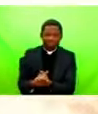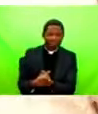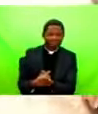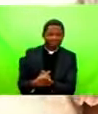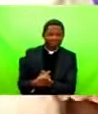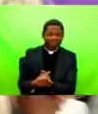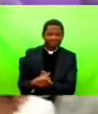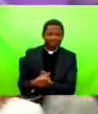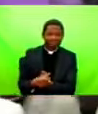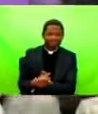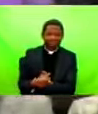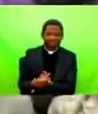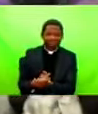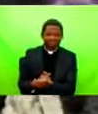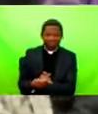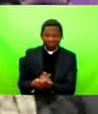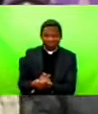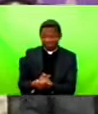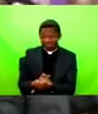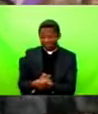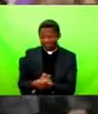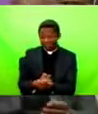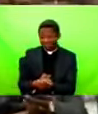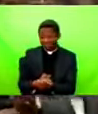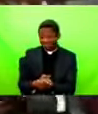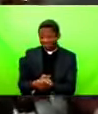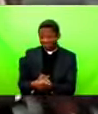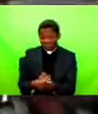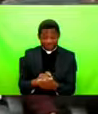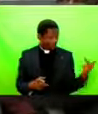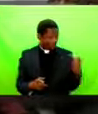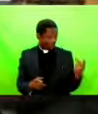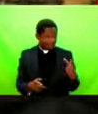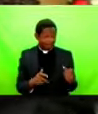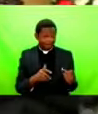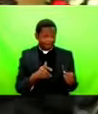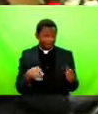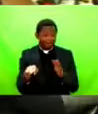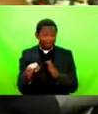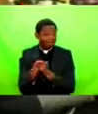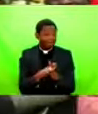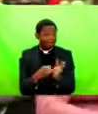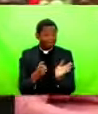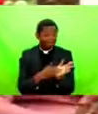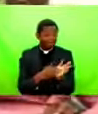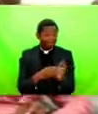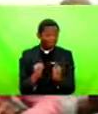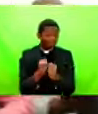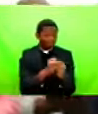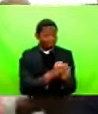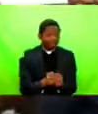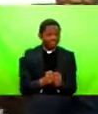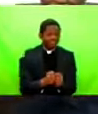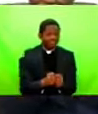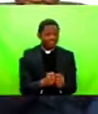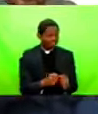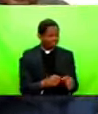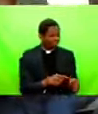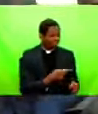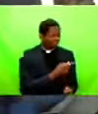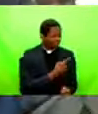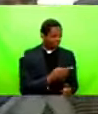you. We were in the Bible school together, myself and Jimmy Mackey. We were the youngest and we were champions with table tennis.